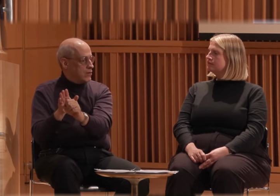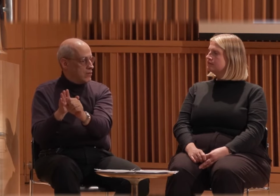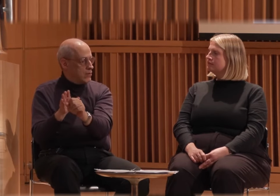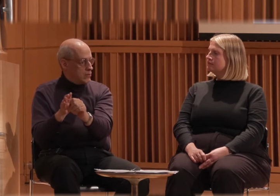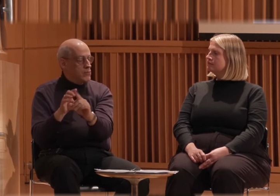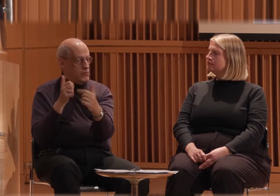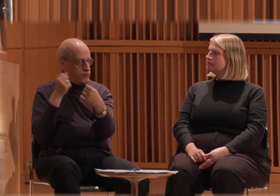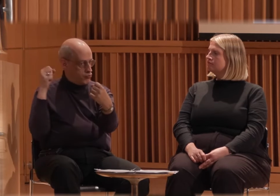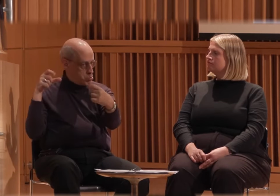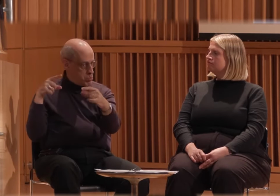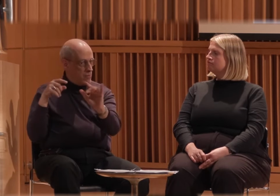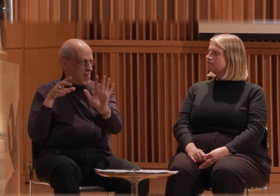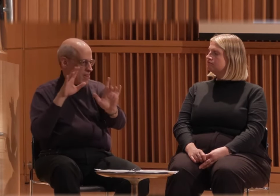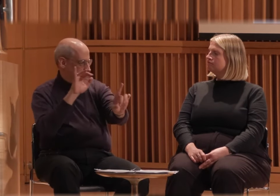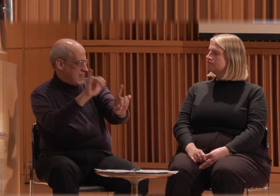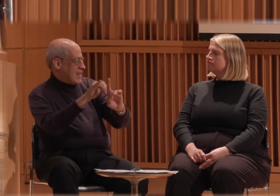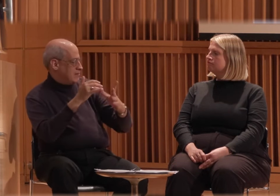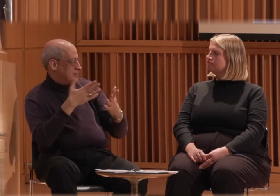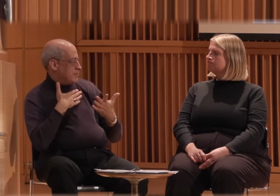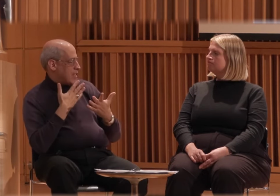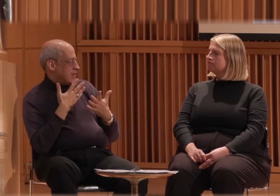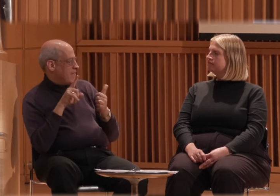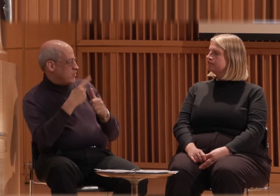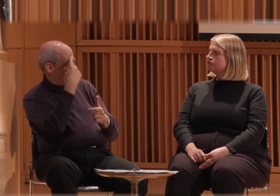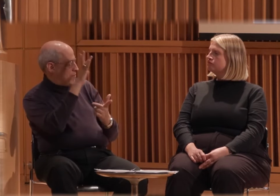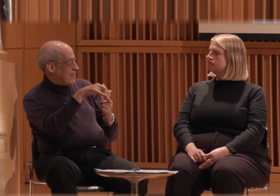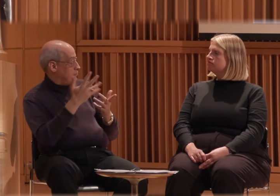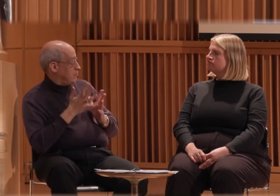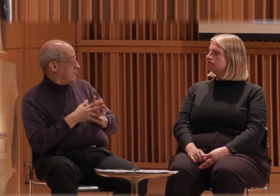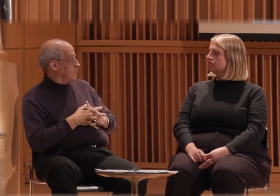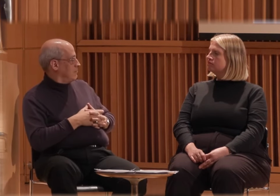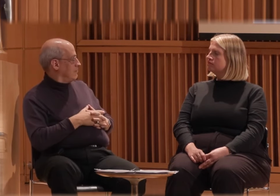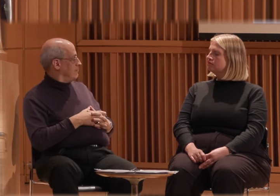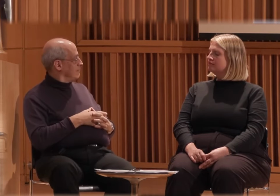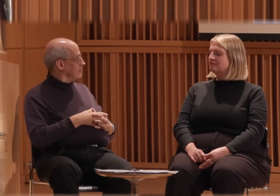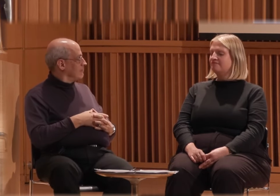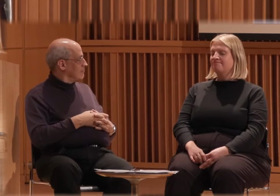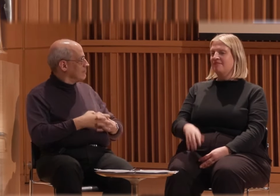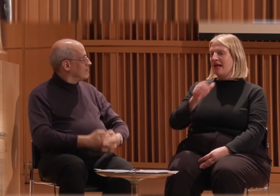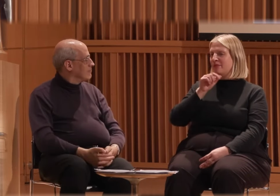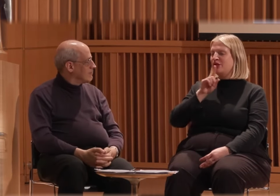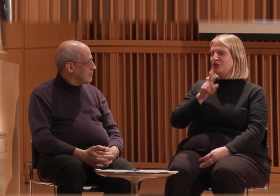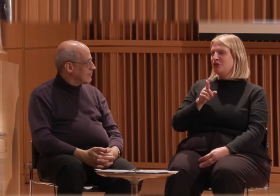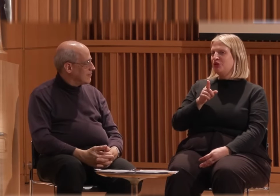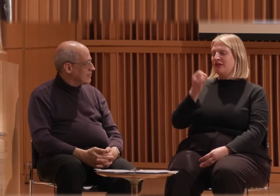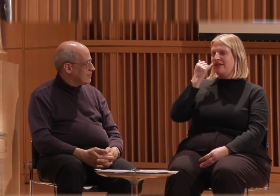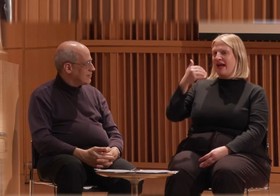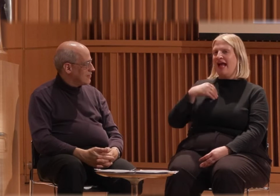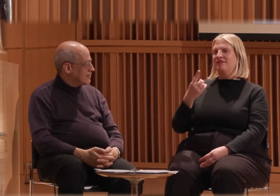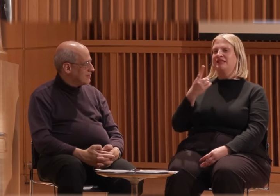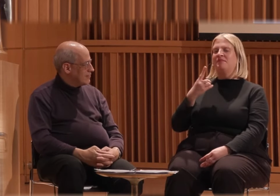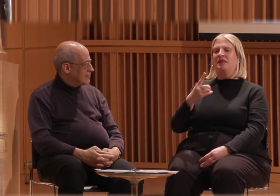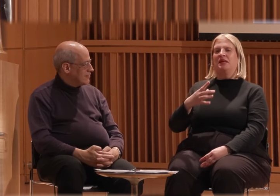along with you. So I guess that's kind of my first thought on that. I'm not sure I have something concrete to